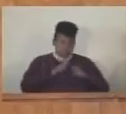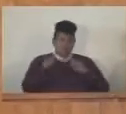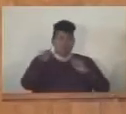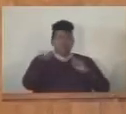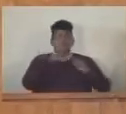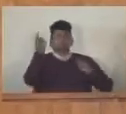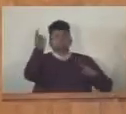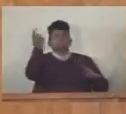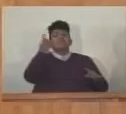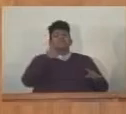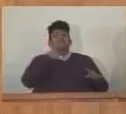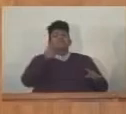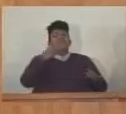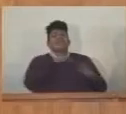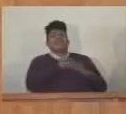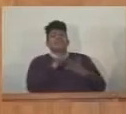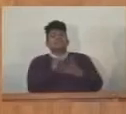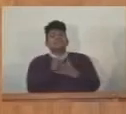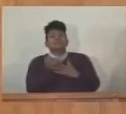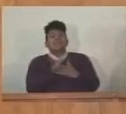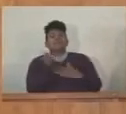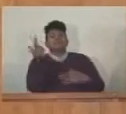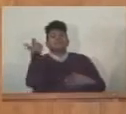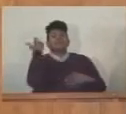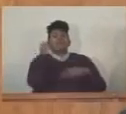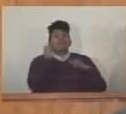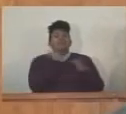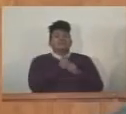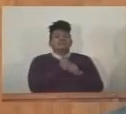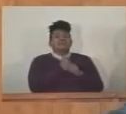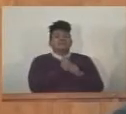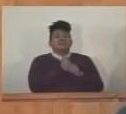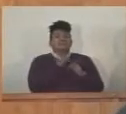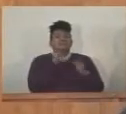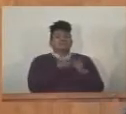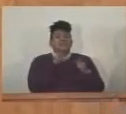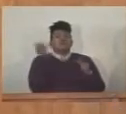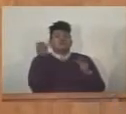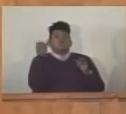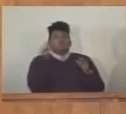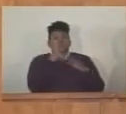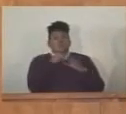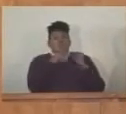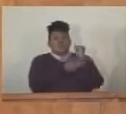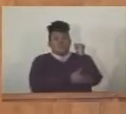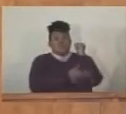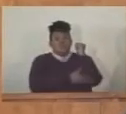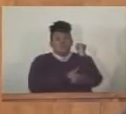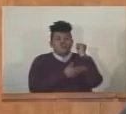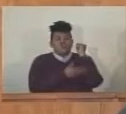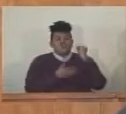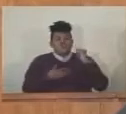says, in January last year, to the criminals of the country, you must put